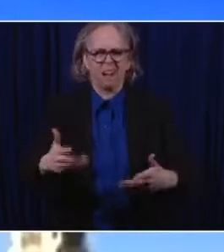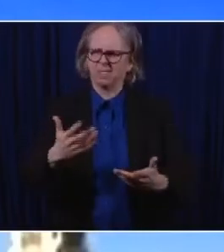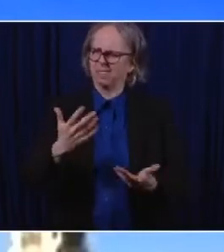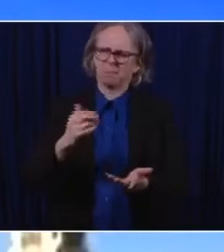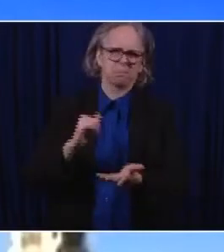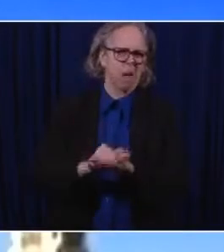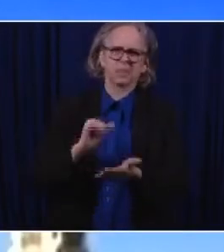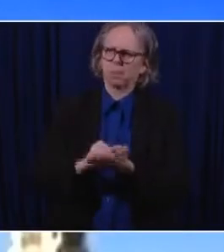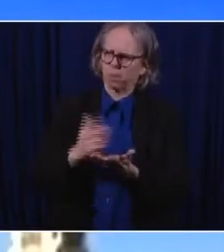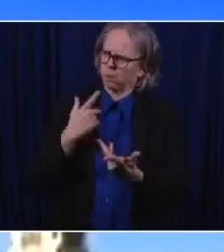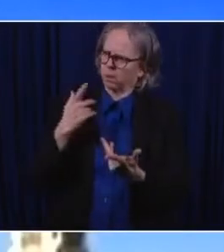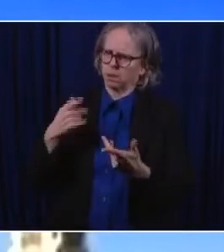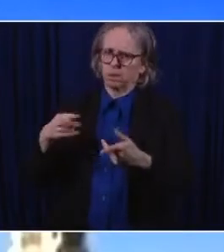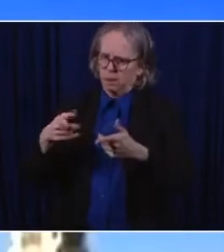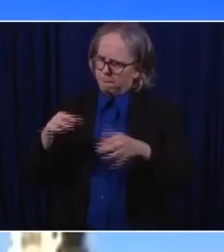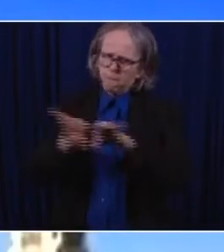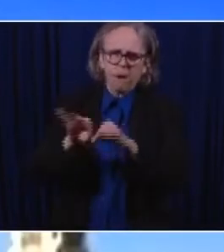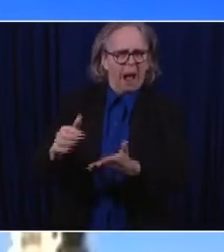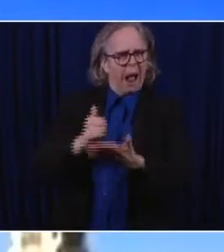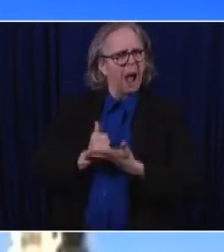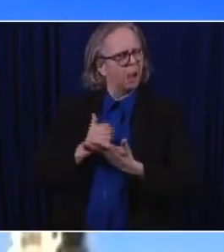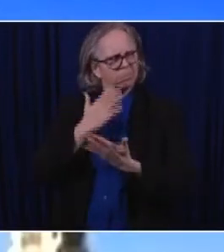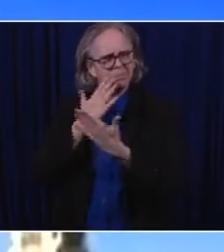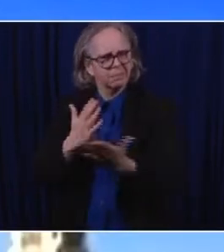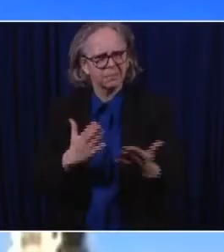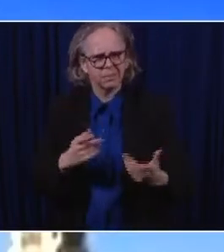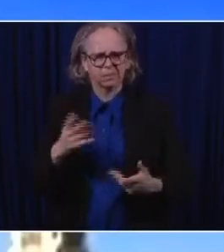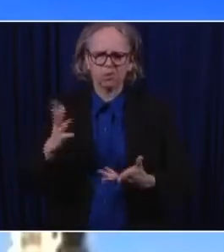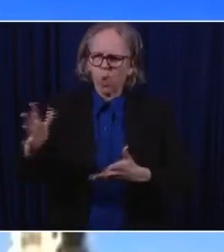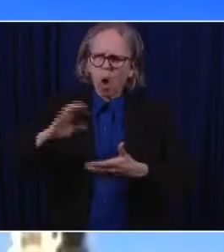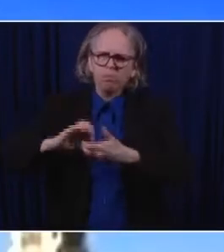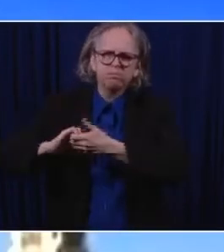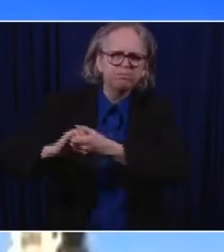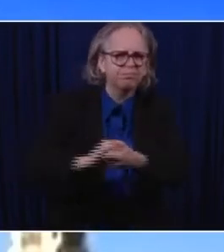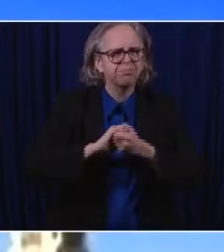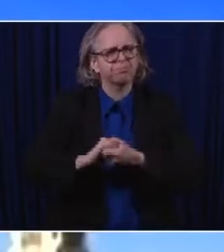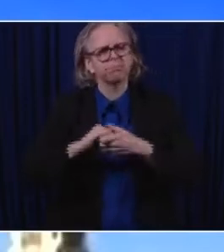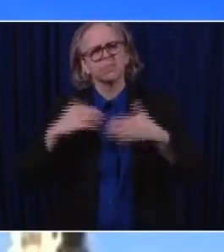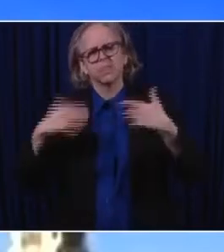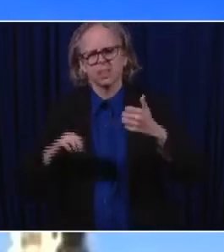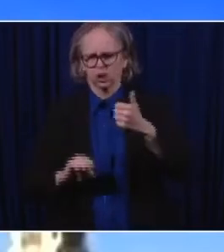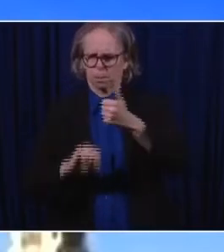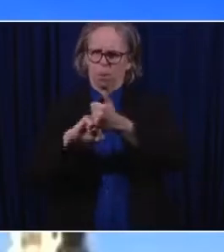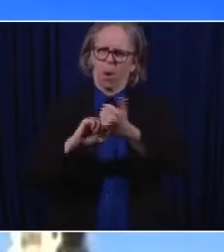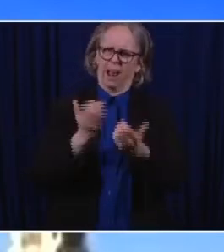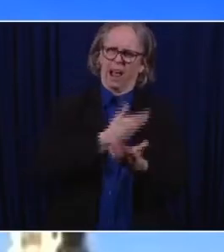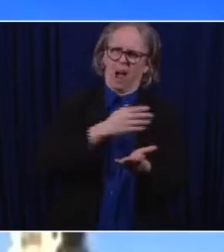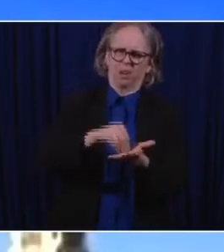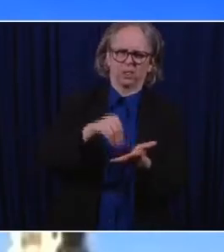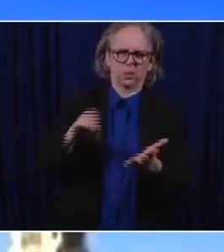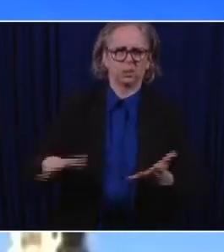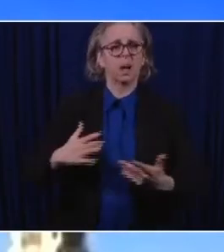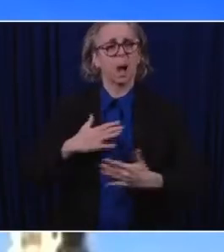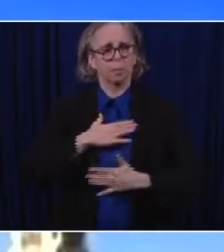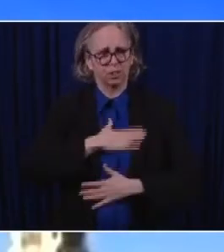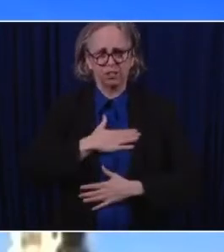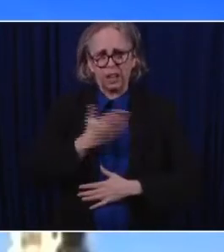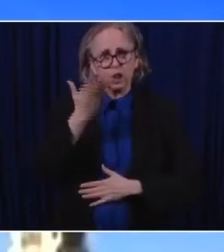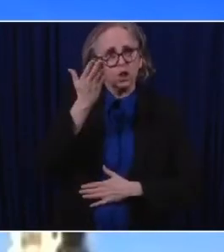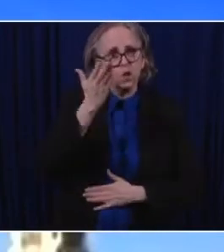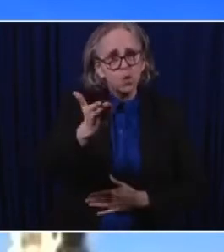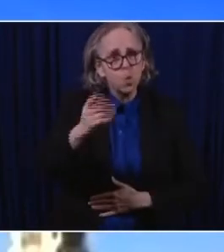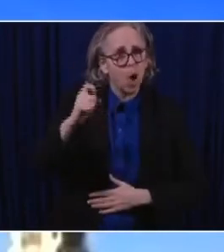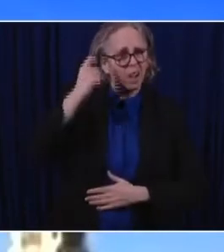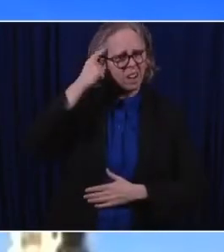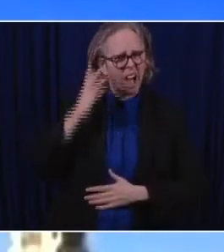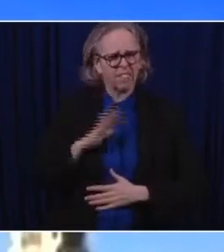everyone rallying together in the interest of our students. I really appreciate the fact that you prioritized teachers for the vaccination, because it's really going to make a